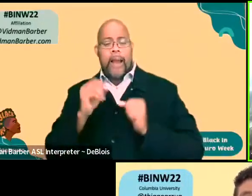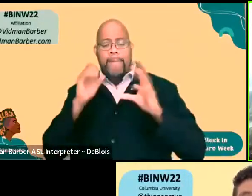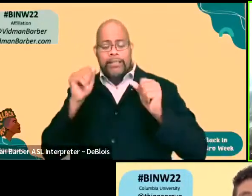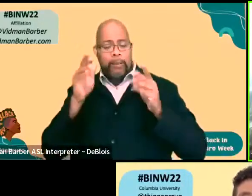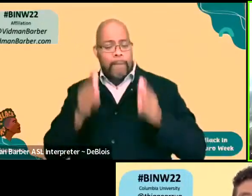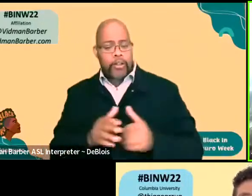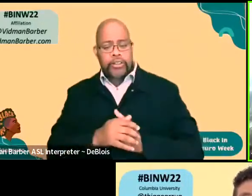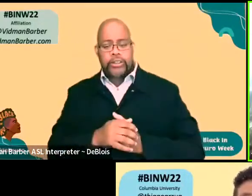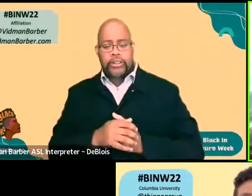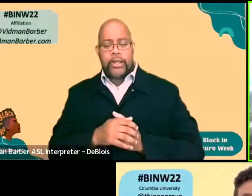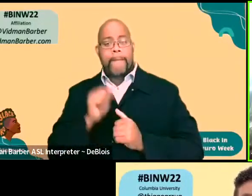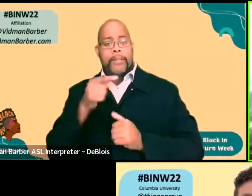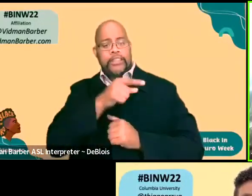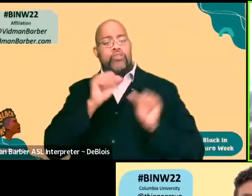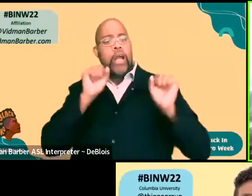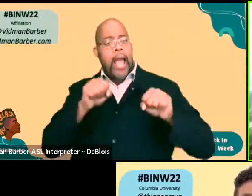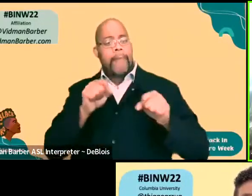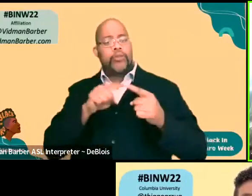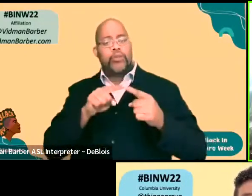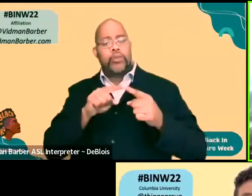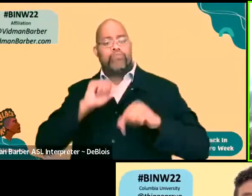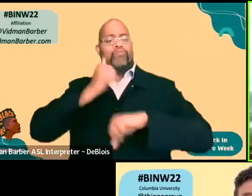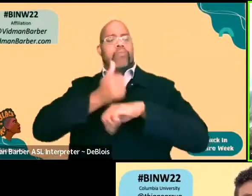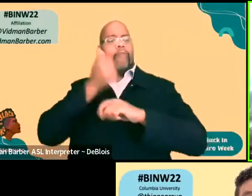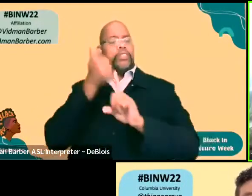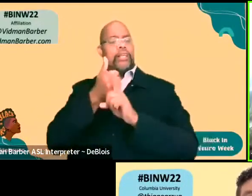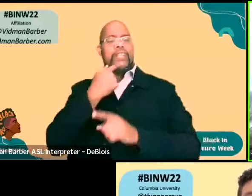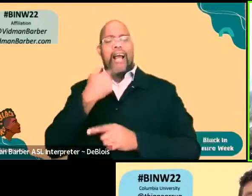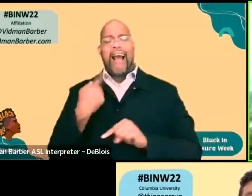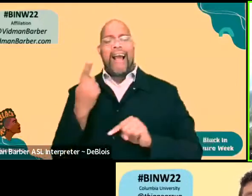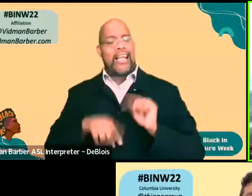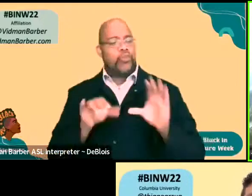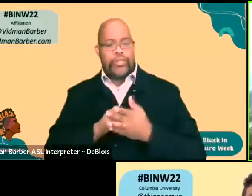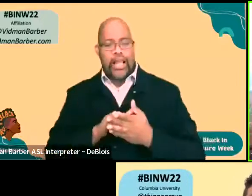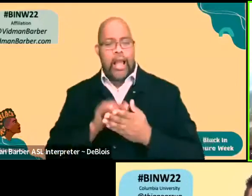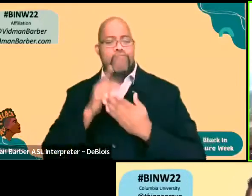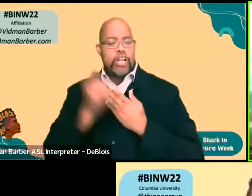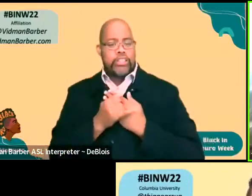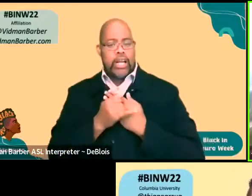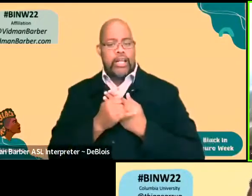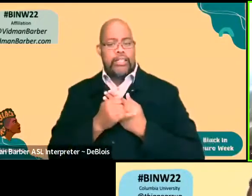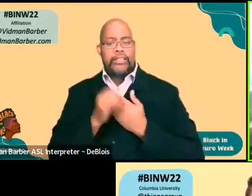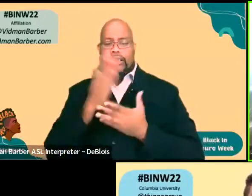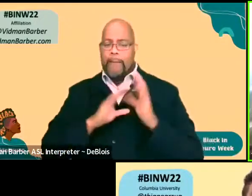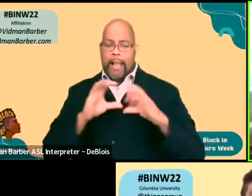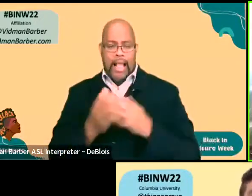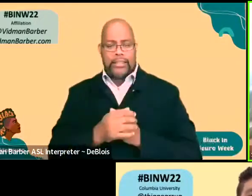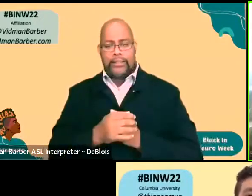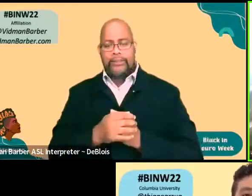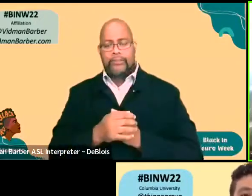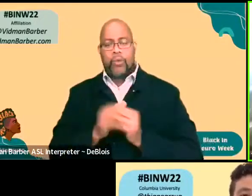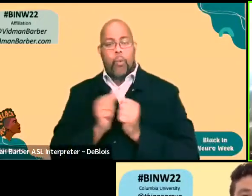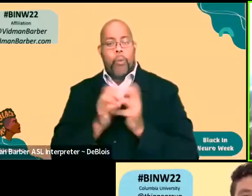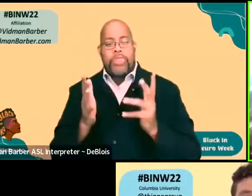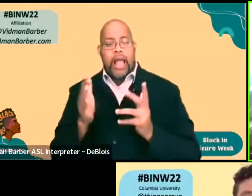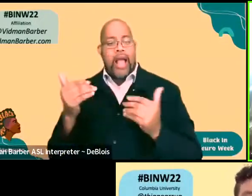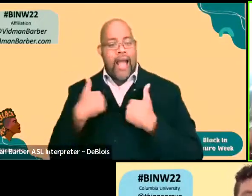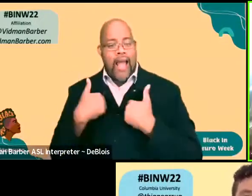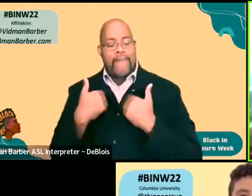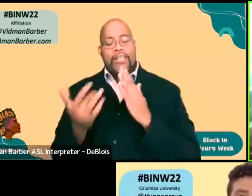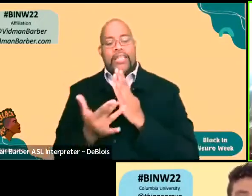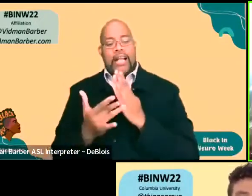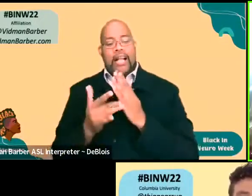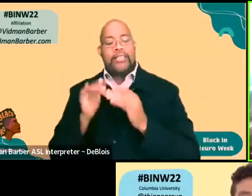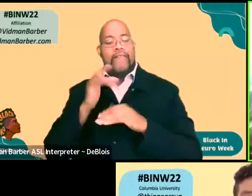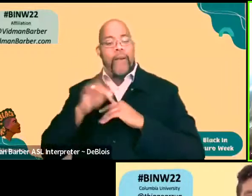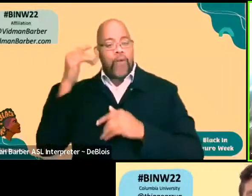person, but she was able to stand up for herself and say, I can't do this project in some class without there being a technology